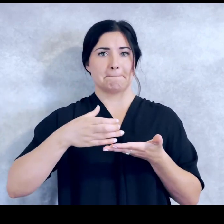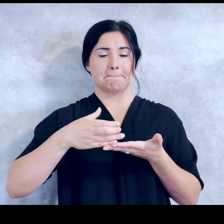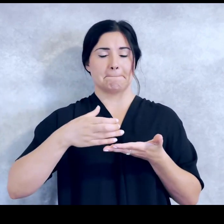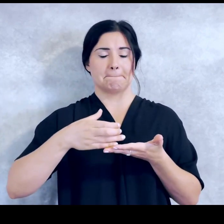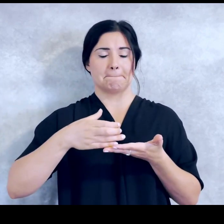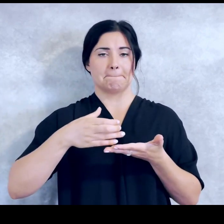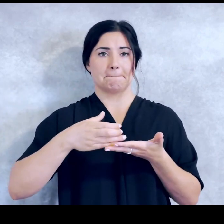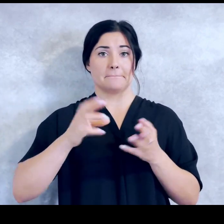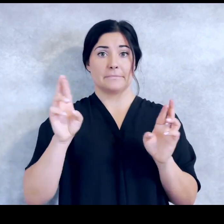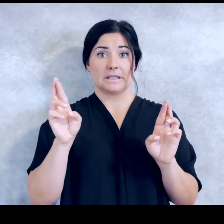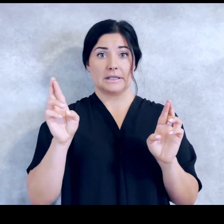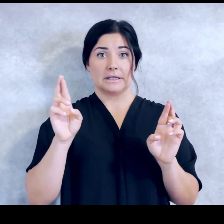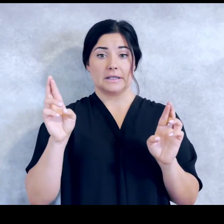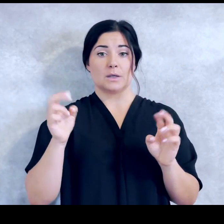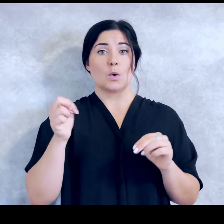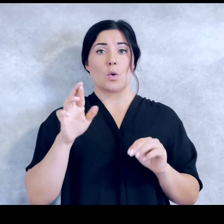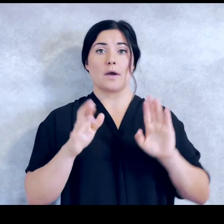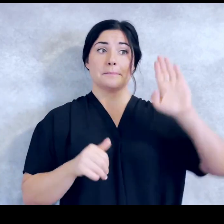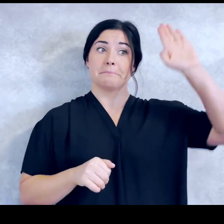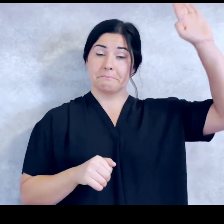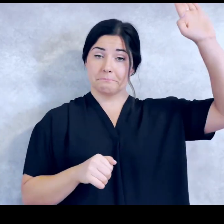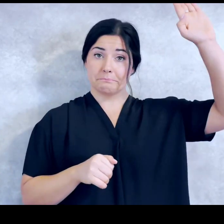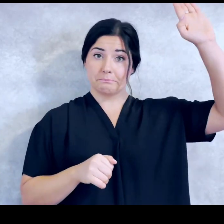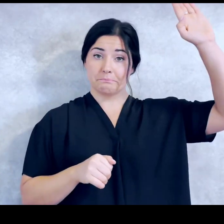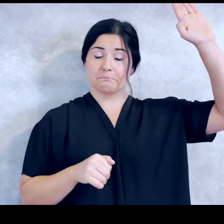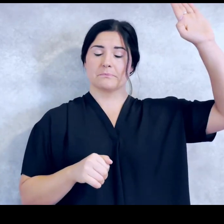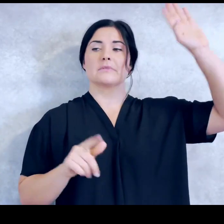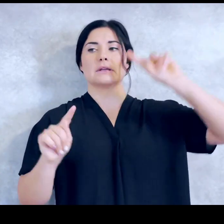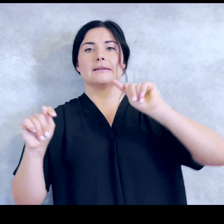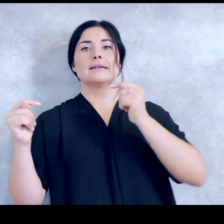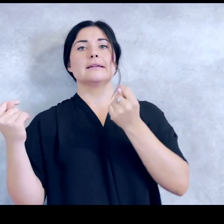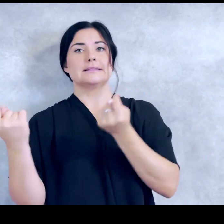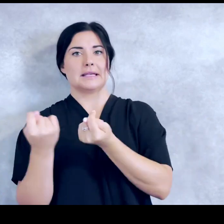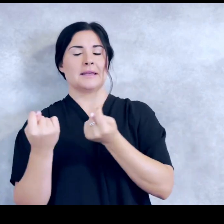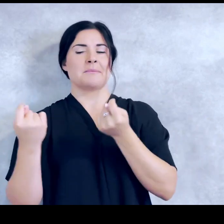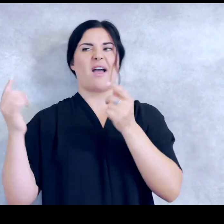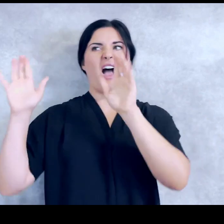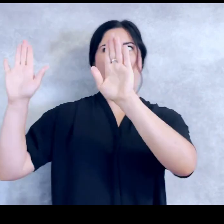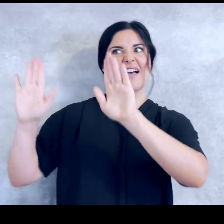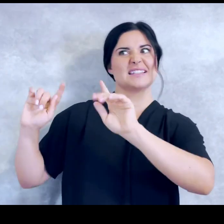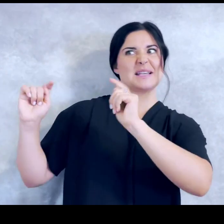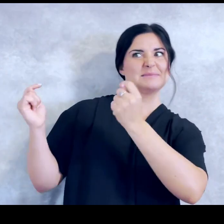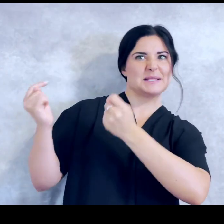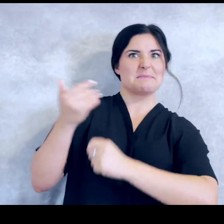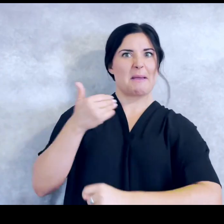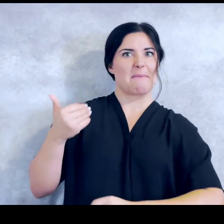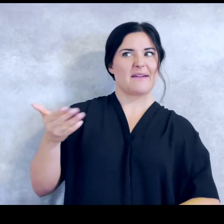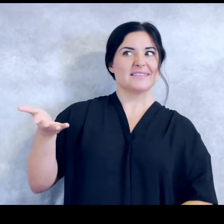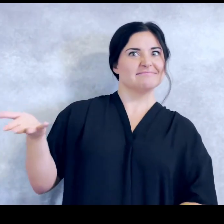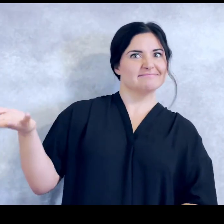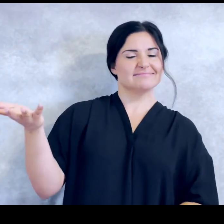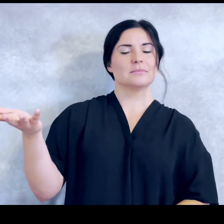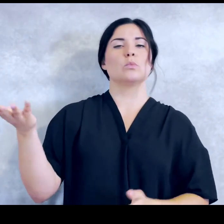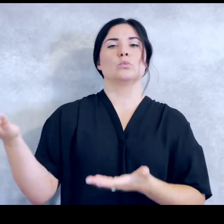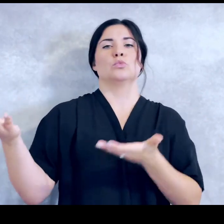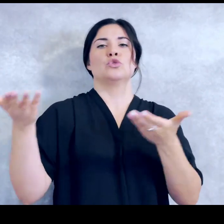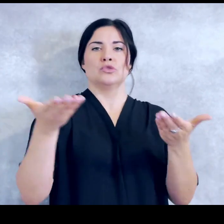out? And if you don't have a communion cup, maybe just slip your hand up in the air, and one of our incredible team